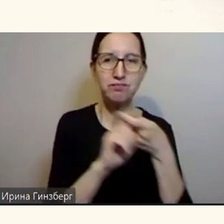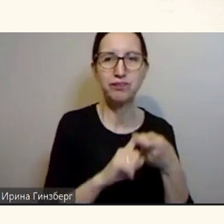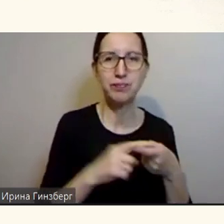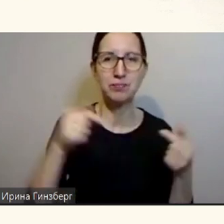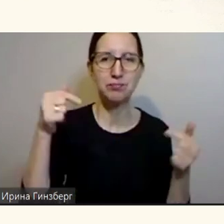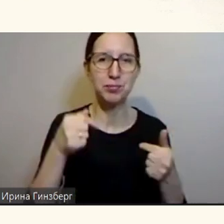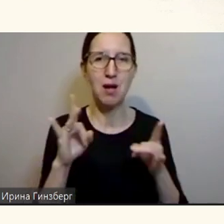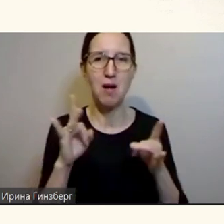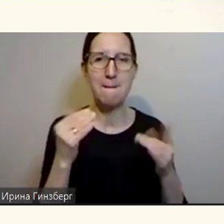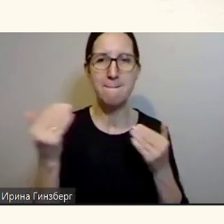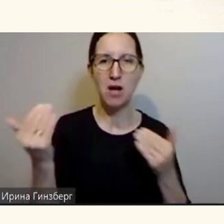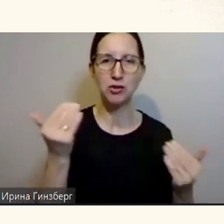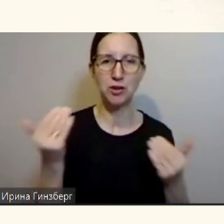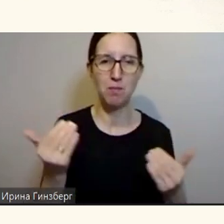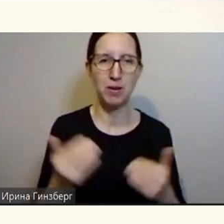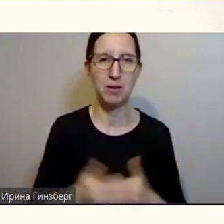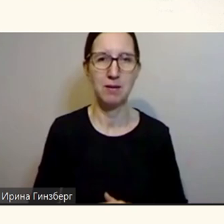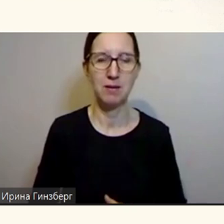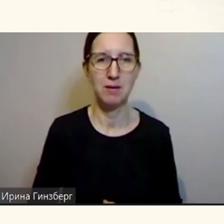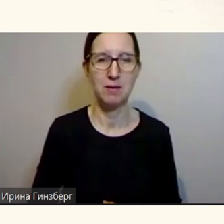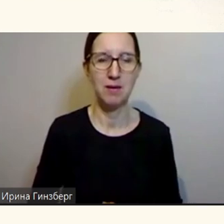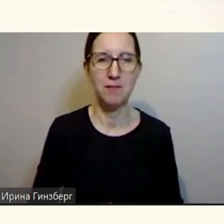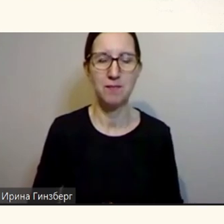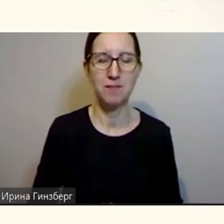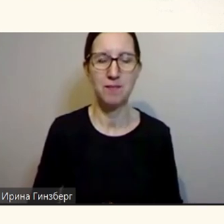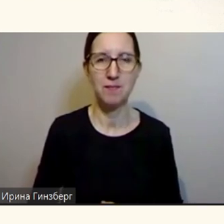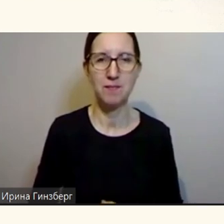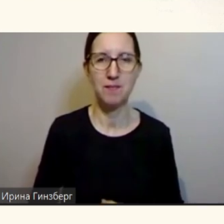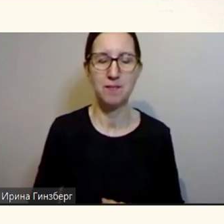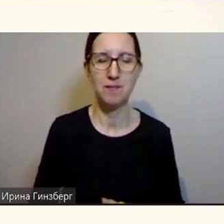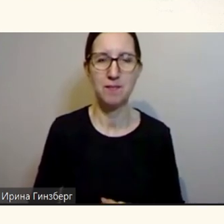to do the sets completely